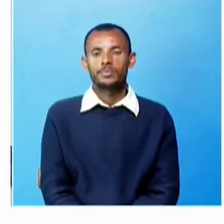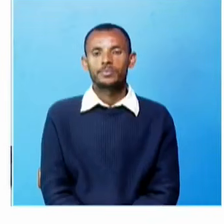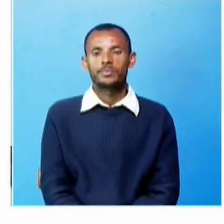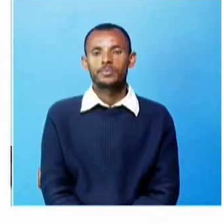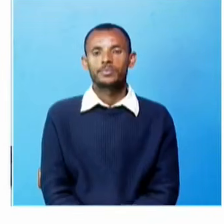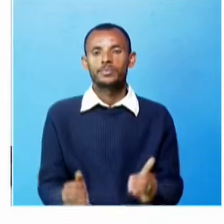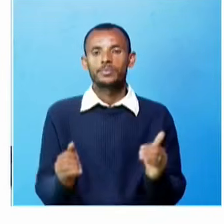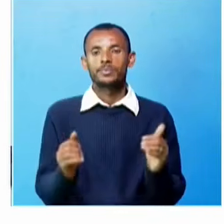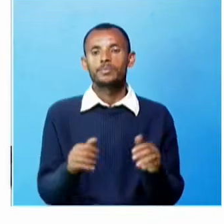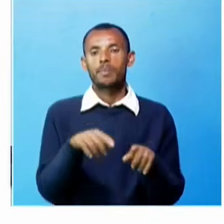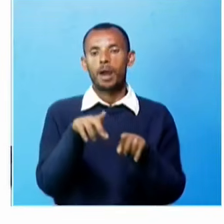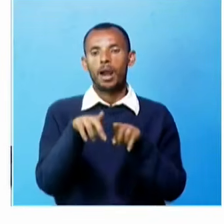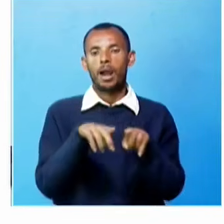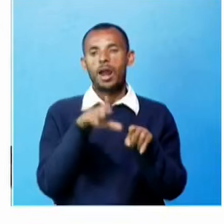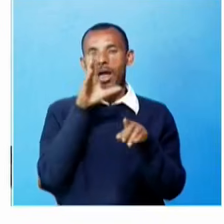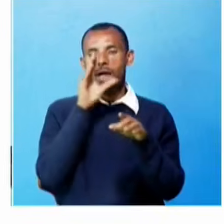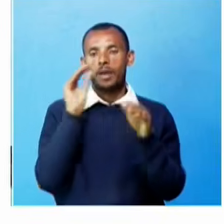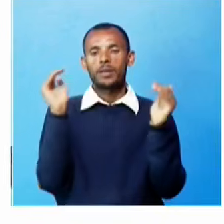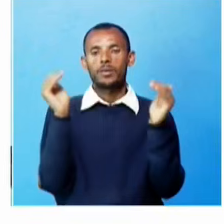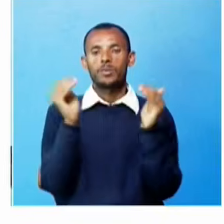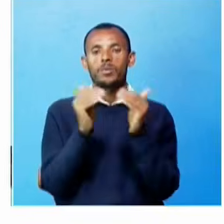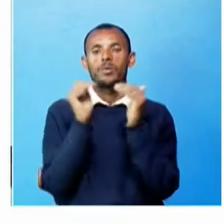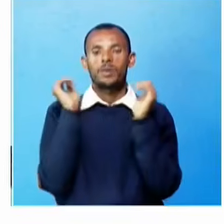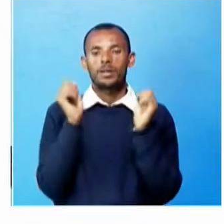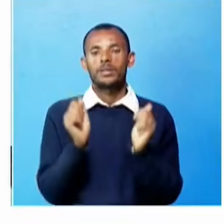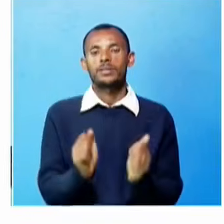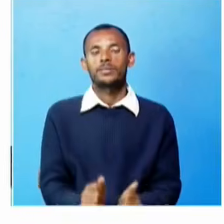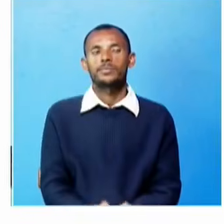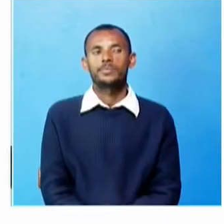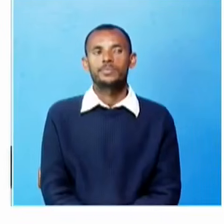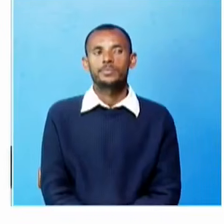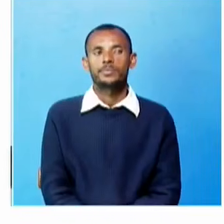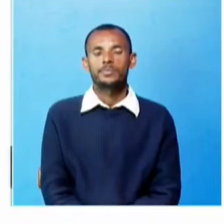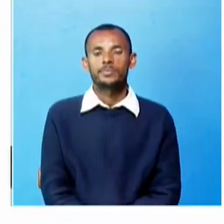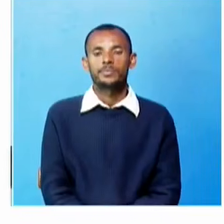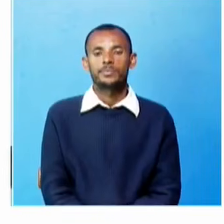and congruent.